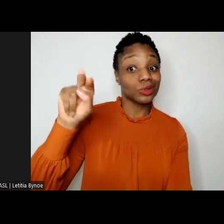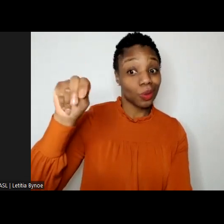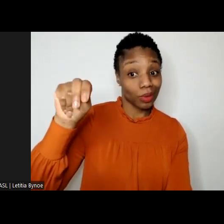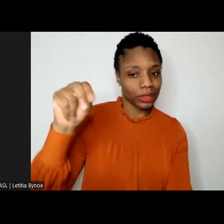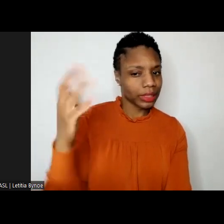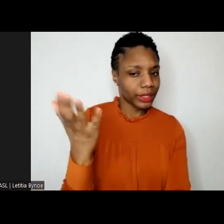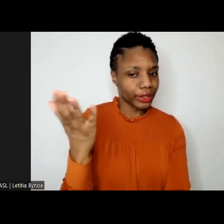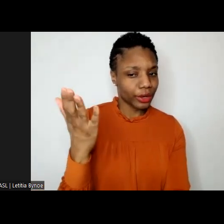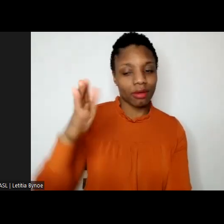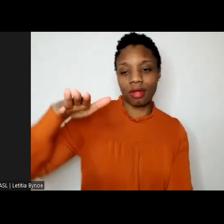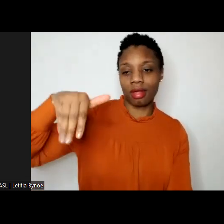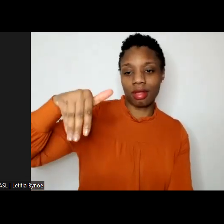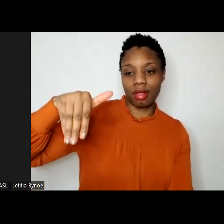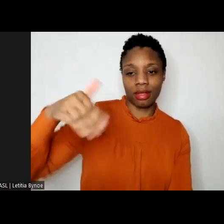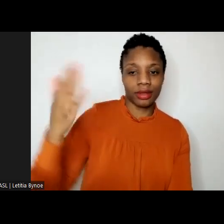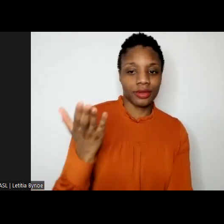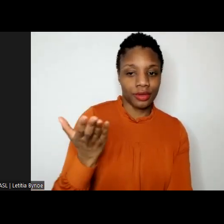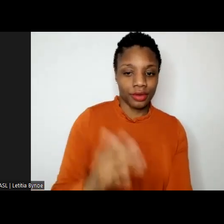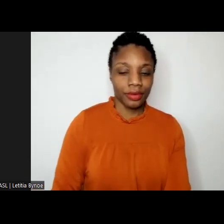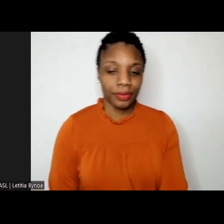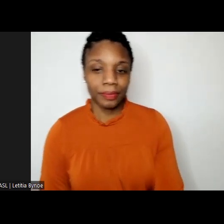No. Not yet. Okay.